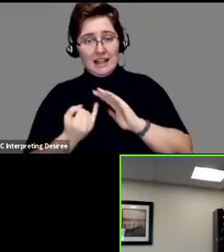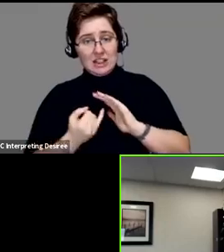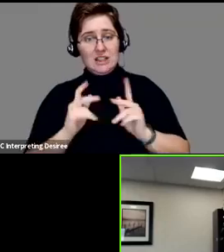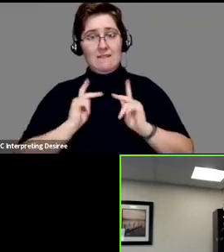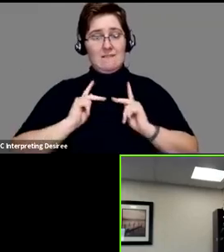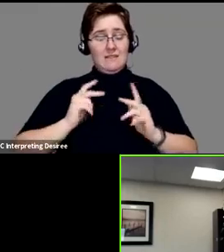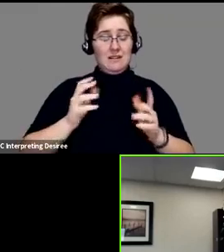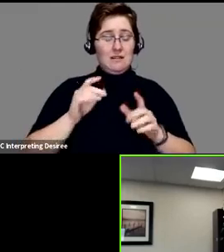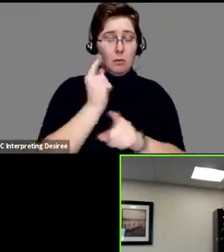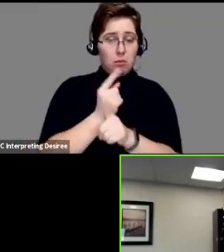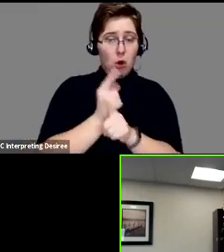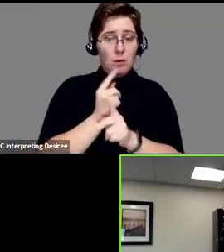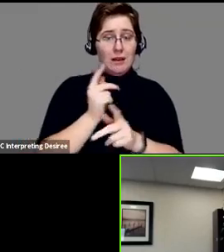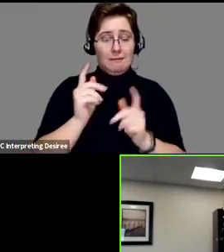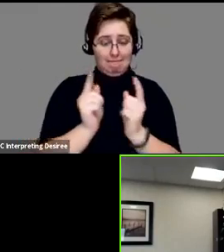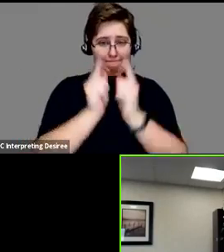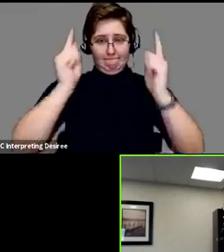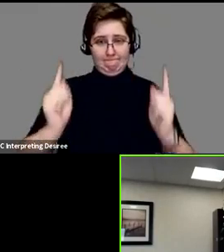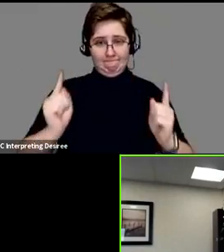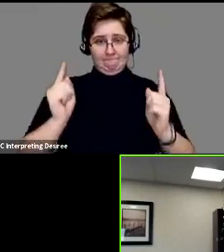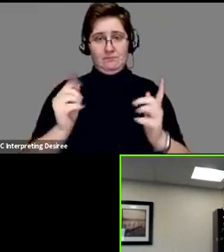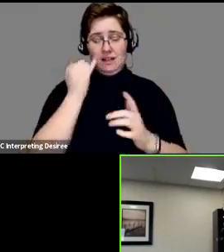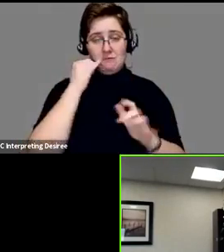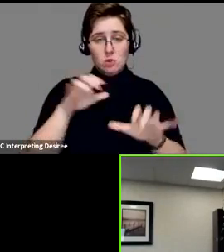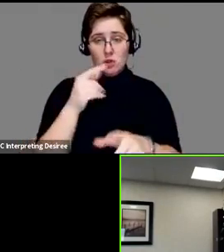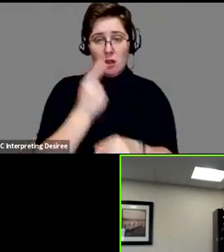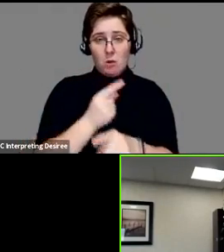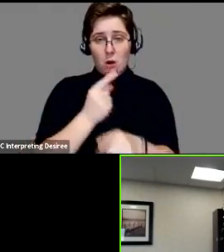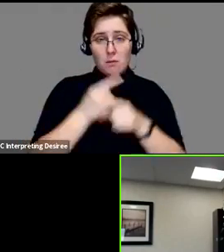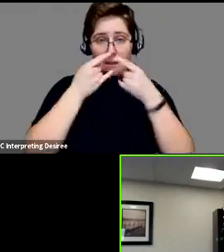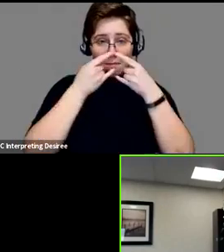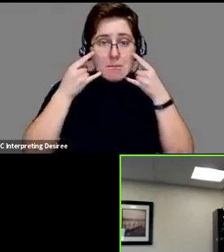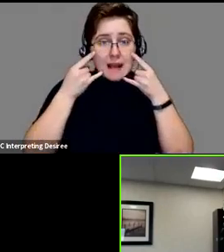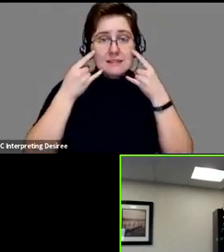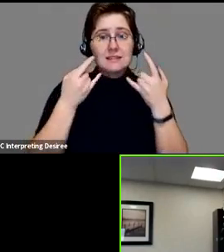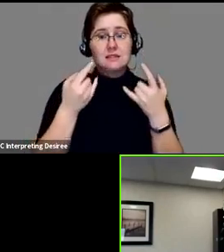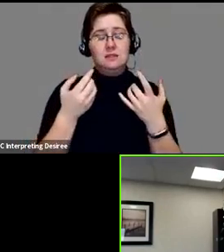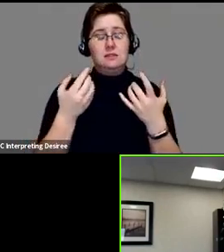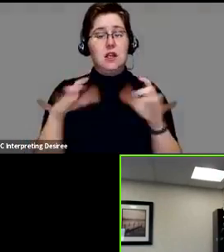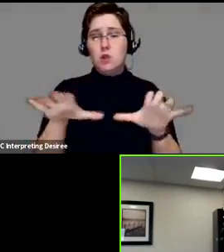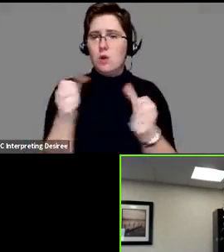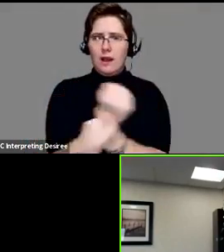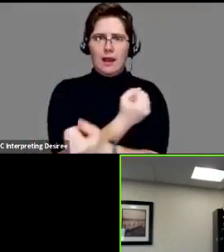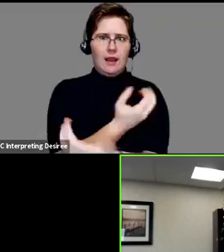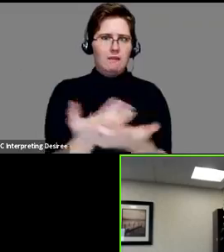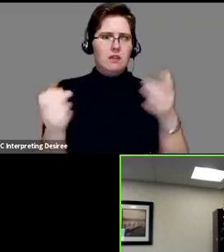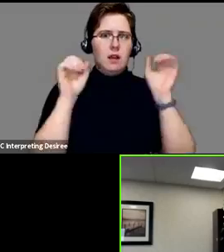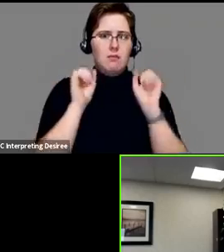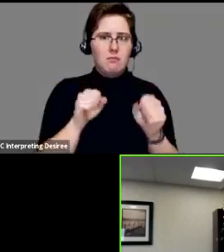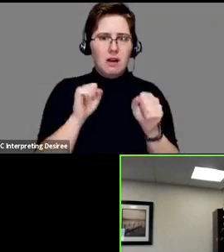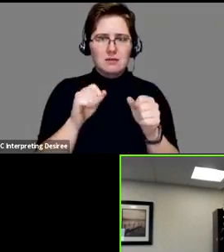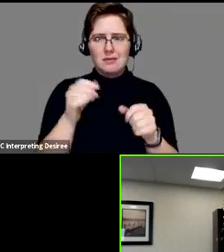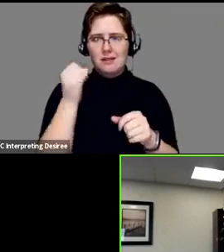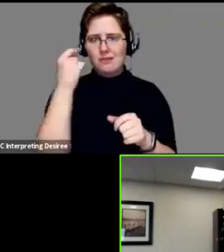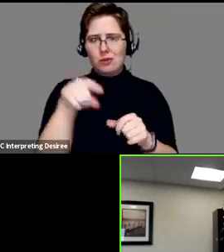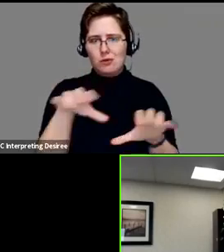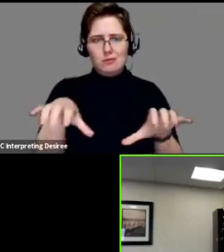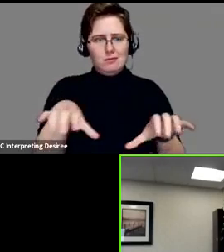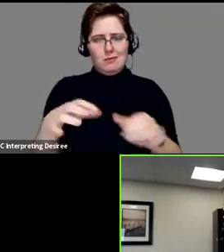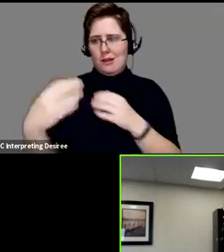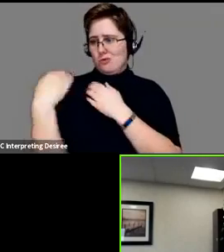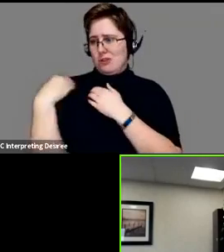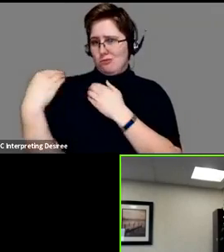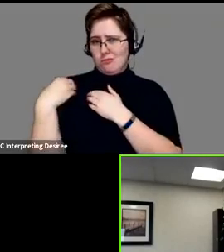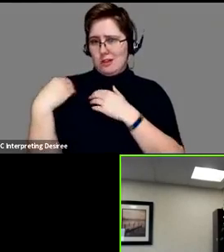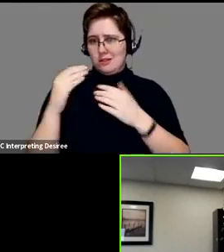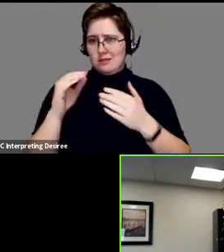appropriate distancing, if we do the appropriate masking, and just do everything that we can as responsible members of our community to not